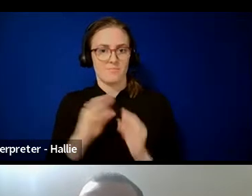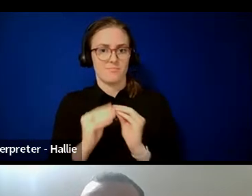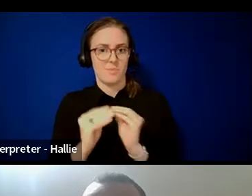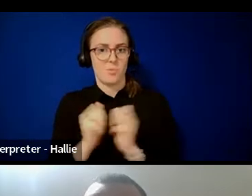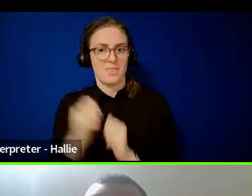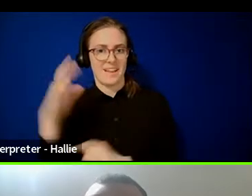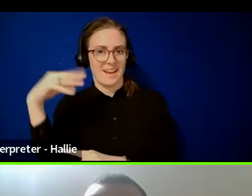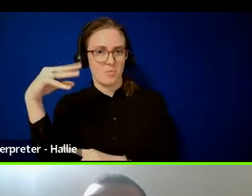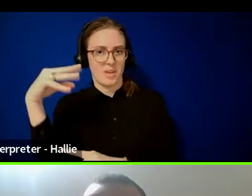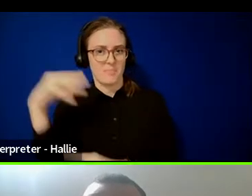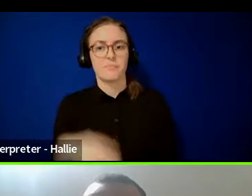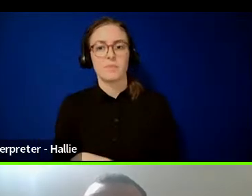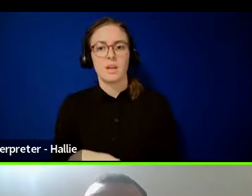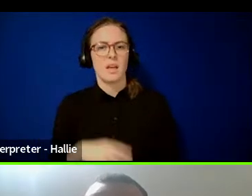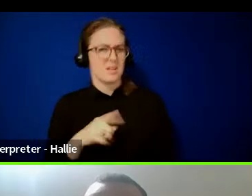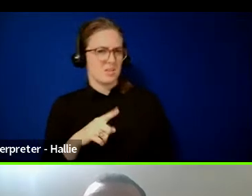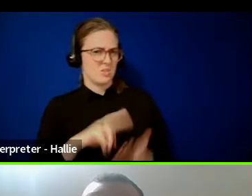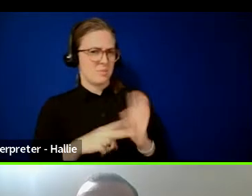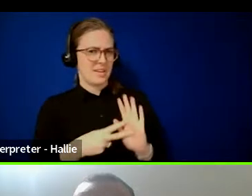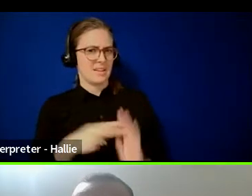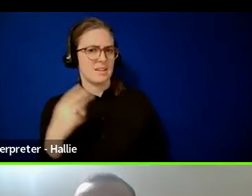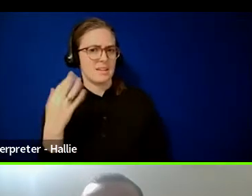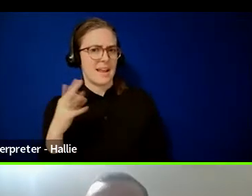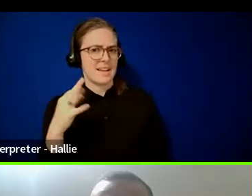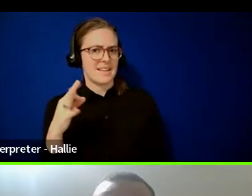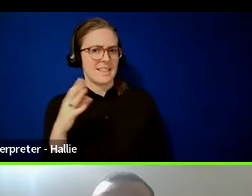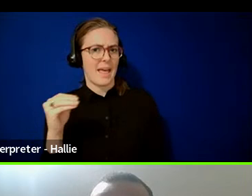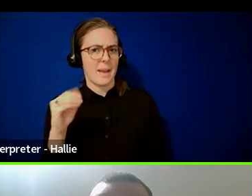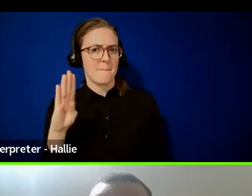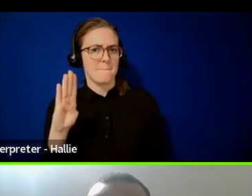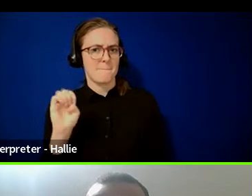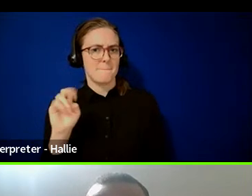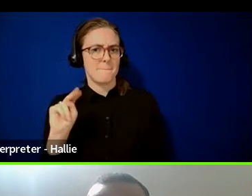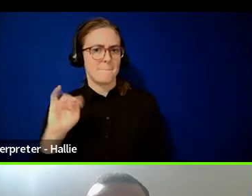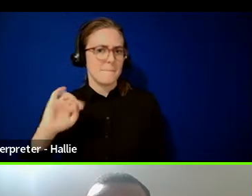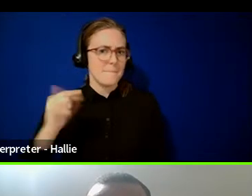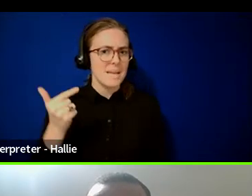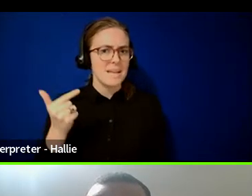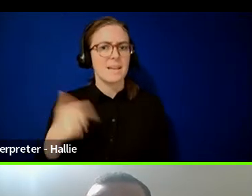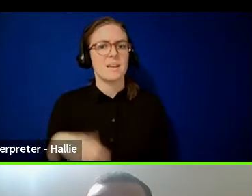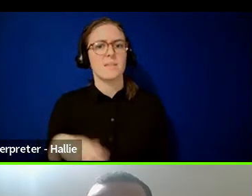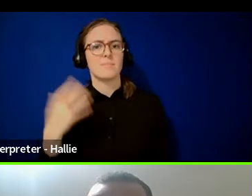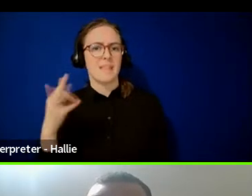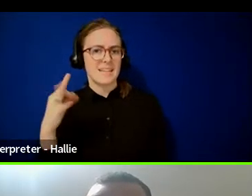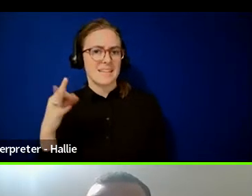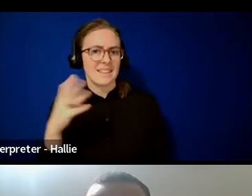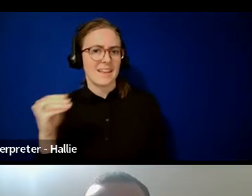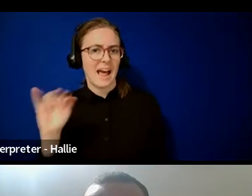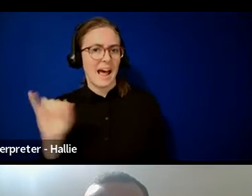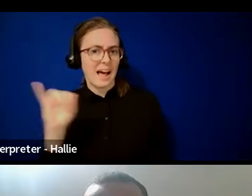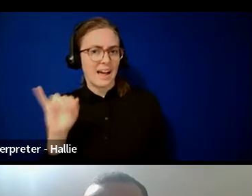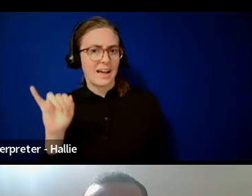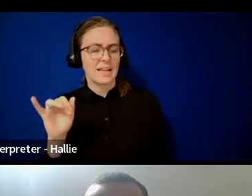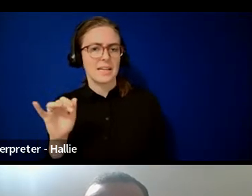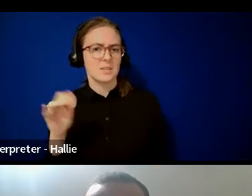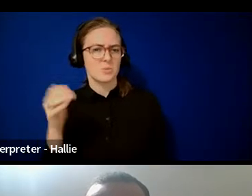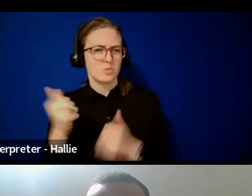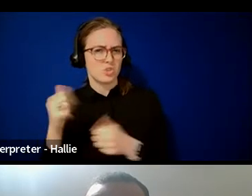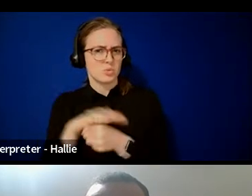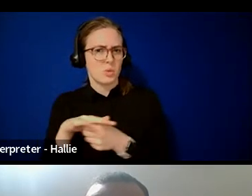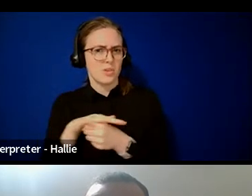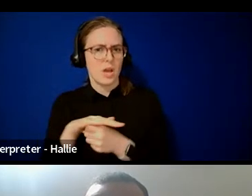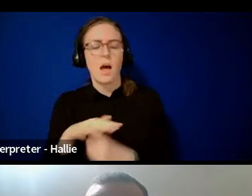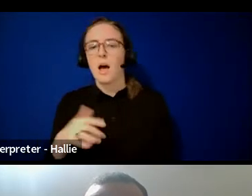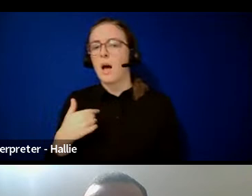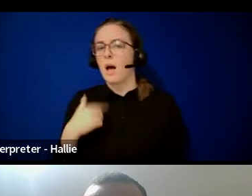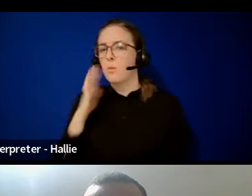Do they know, are you talking about 19th and Benning or 19th and I? Is there a location for that? The camera? I'll let